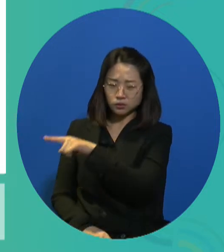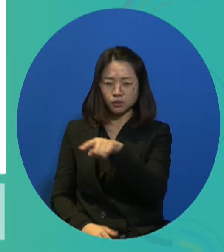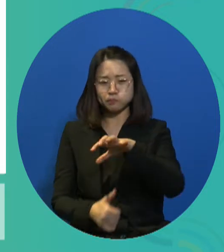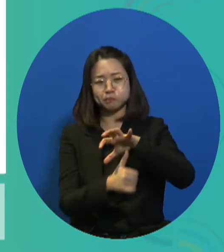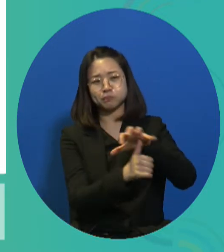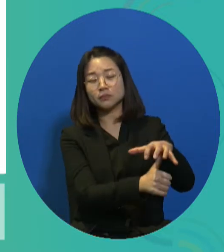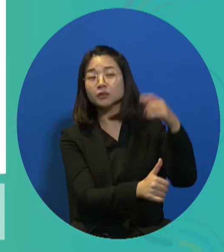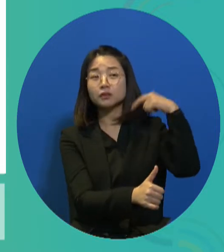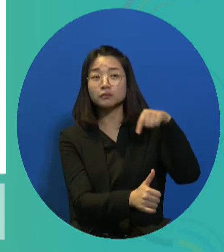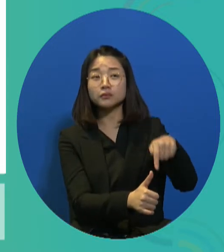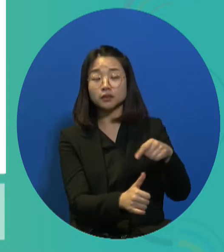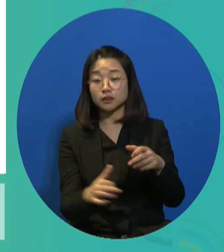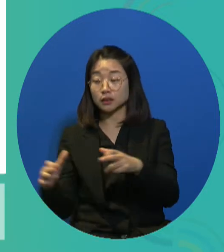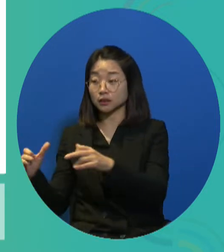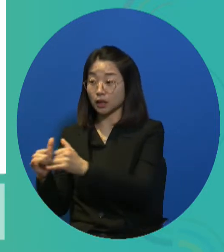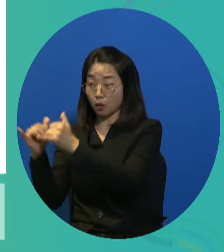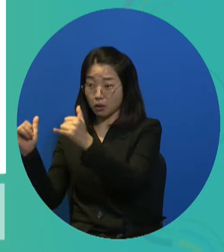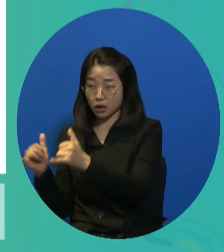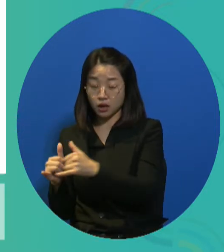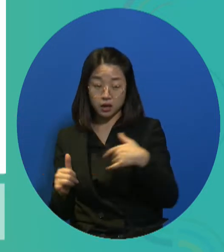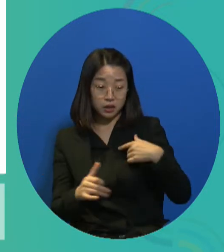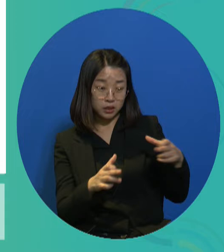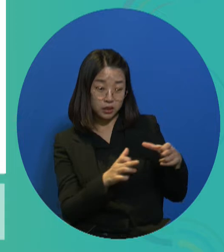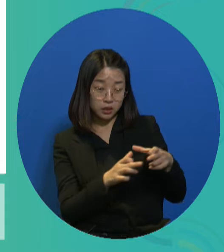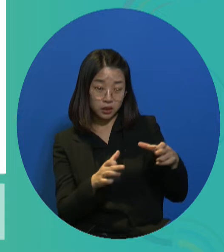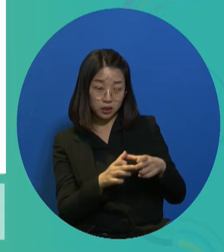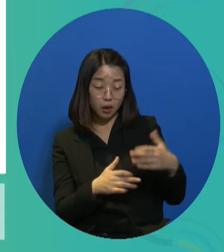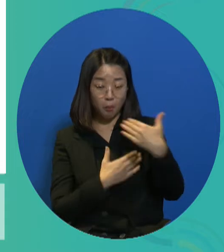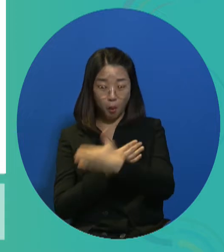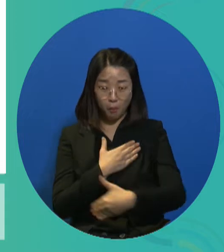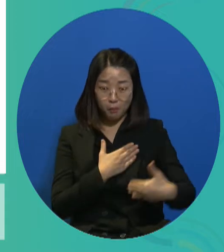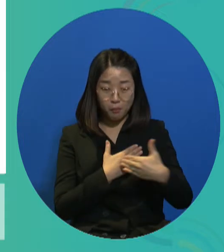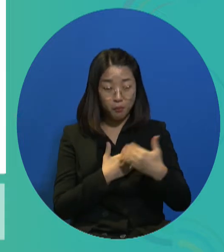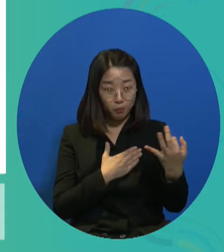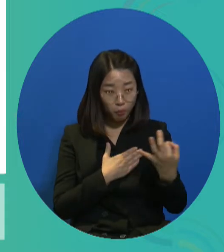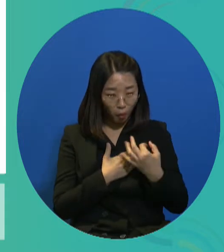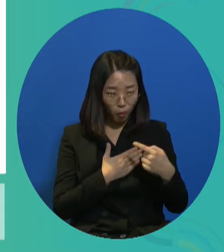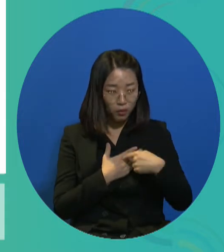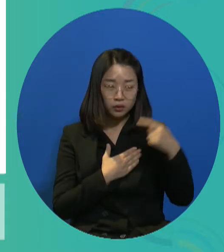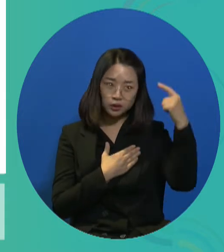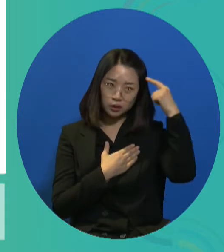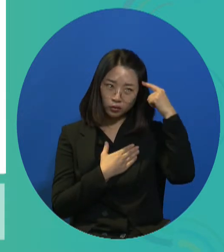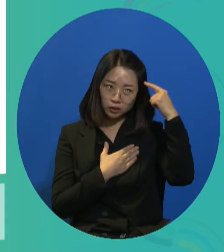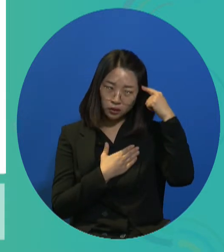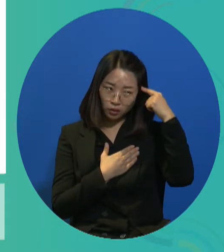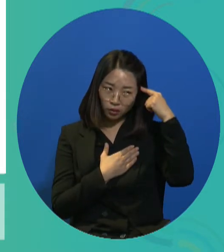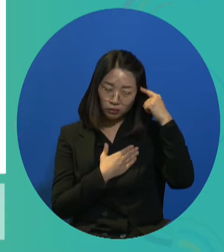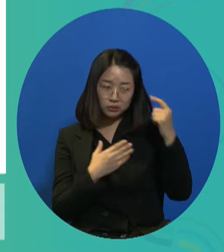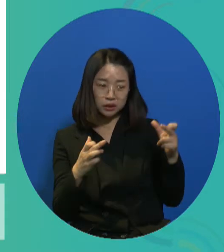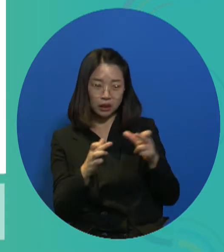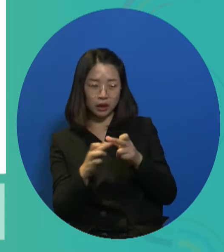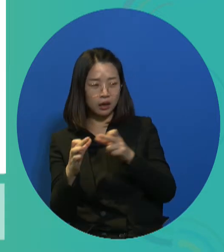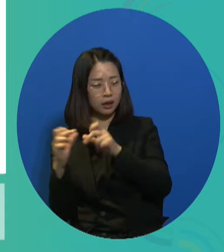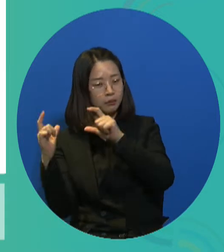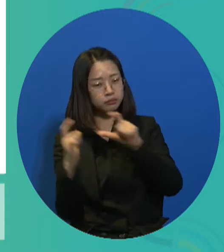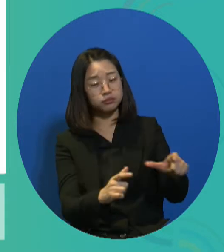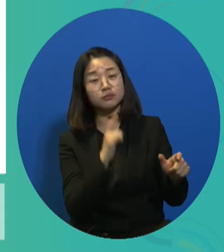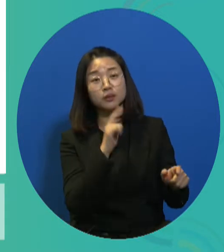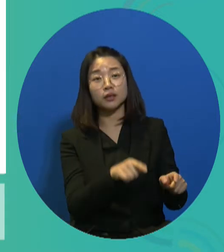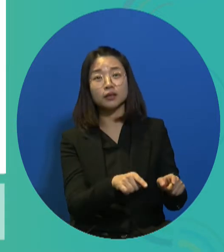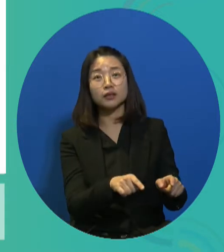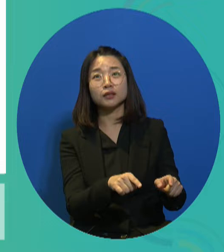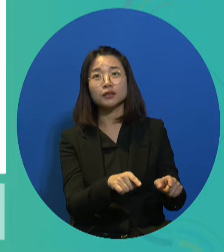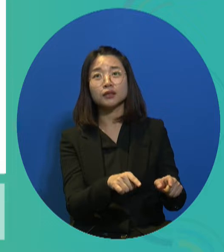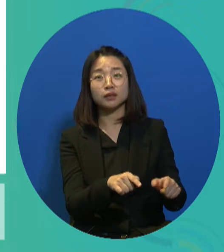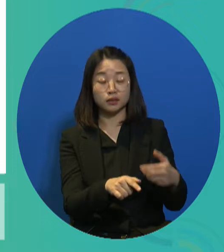us on top of our bodily and or mental impairments and or differences.